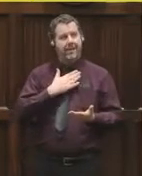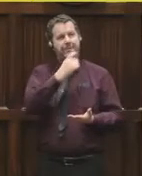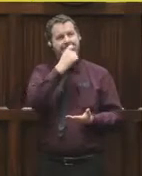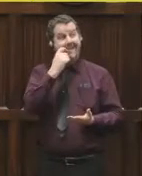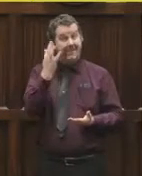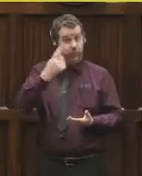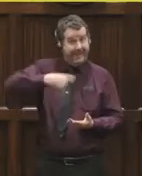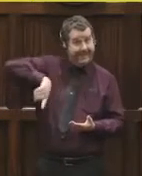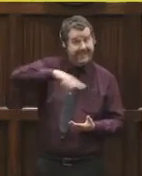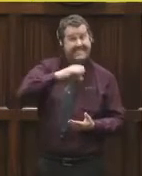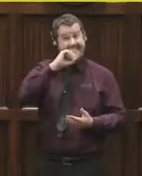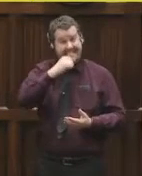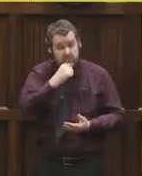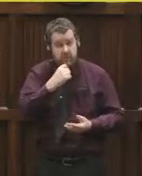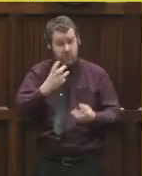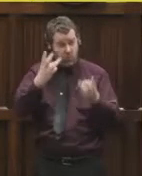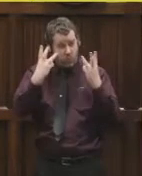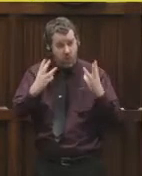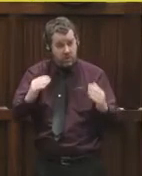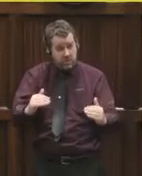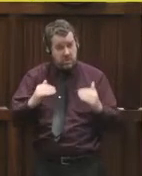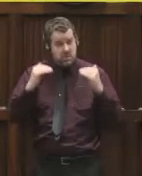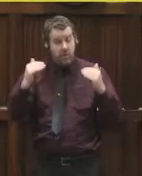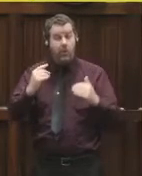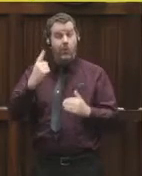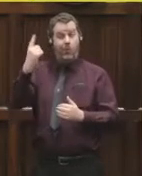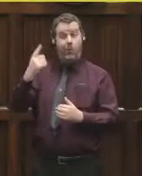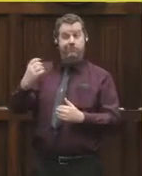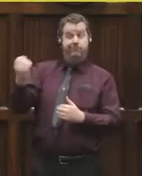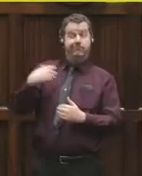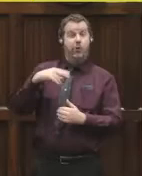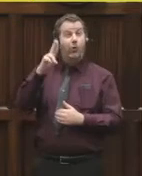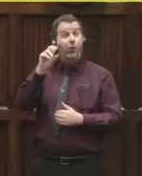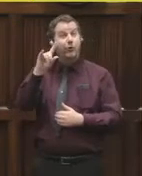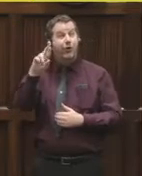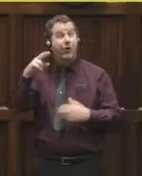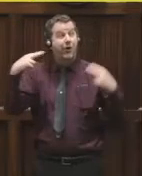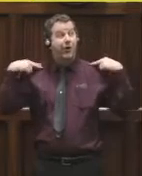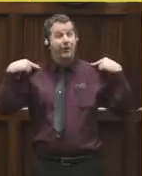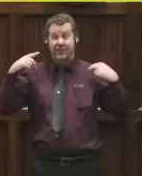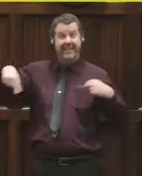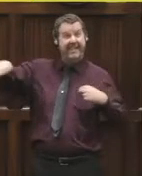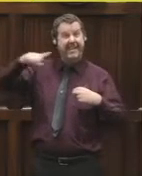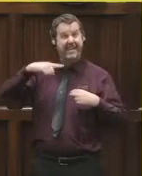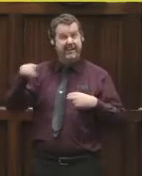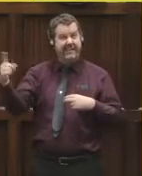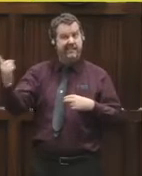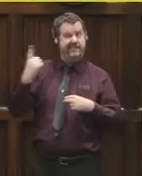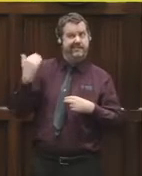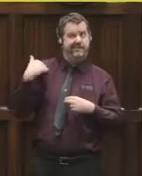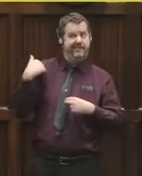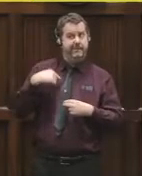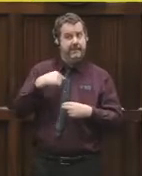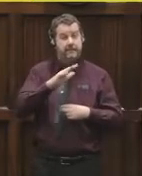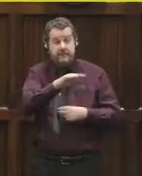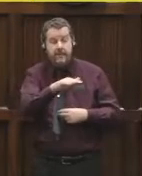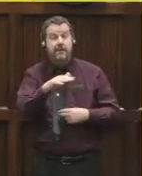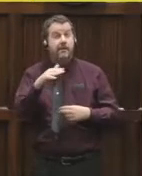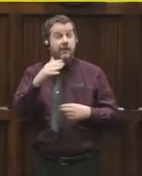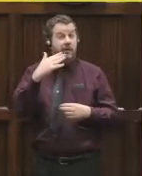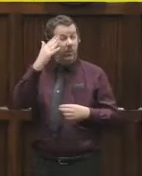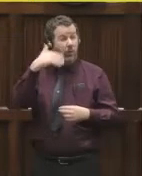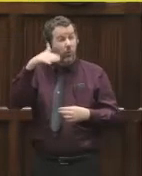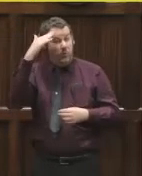serious about this, and the suggestion was made to me actually by one of the ushers on the way in, where he said, and as we know, there's a very